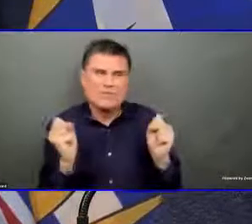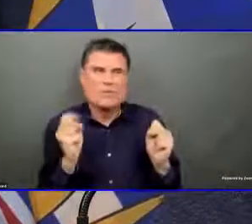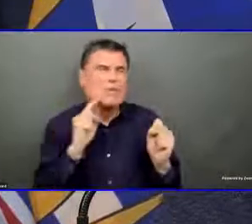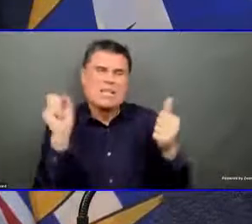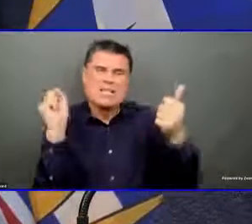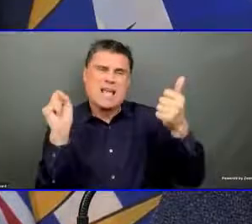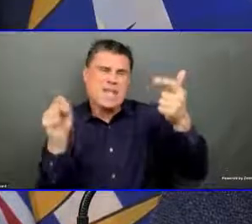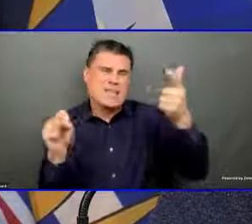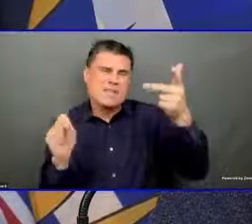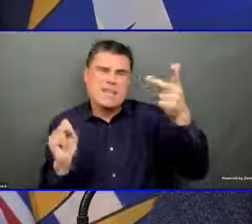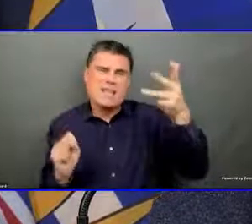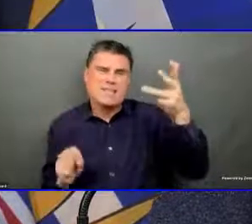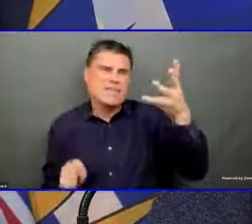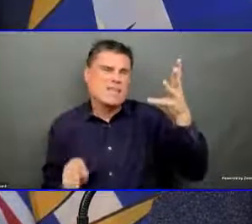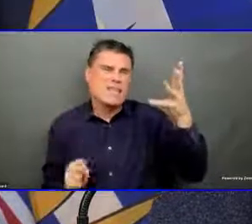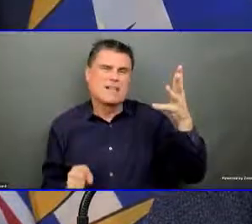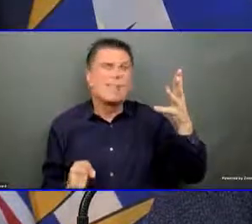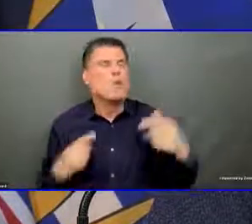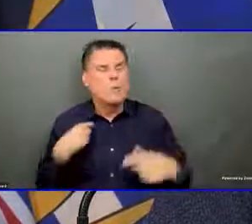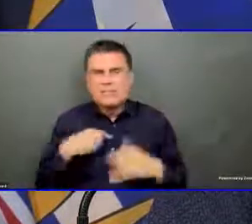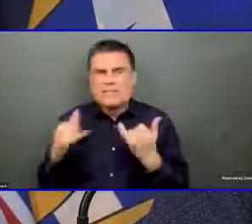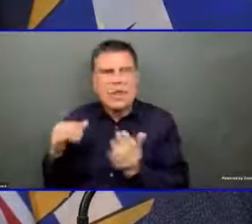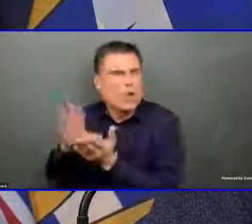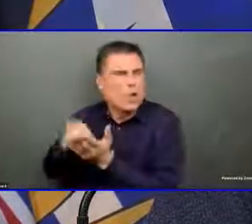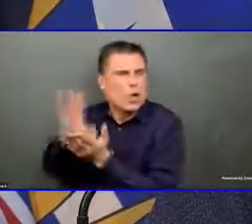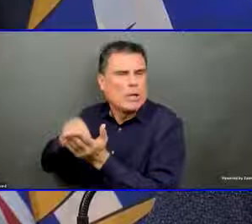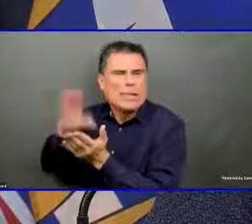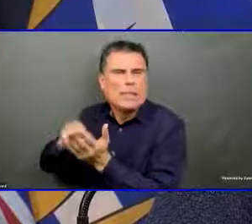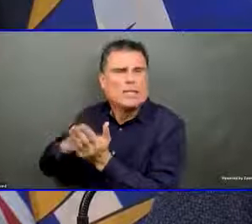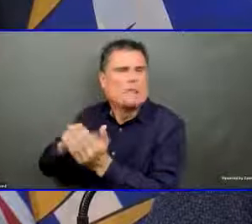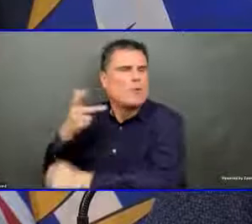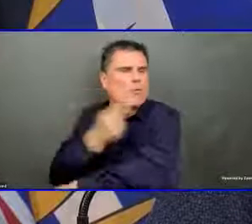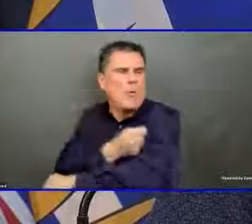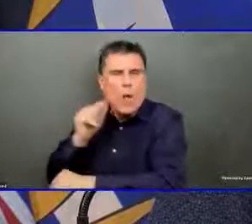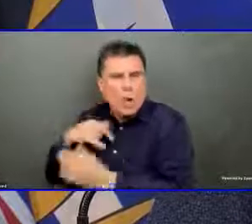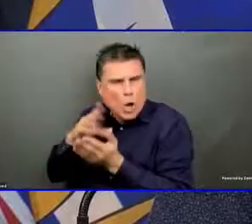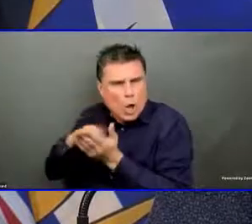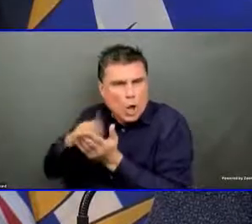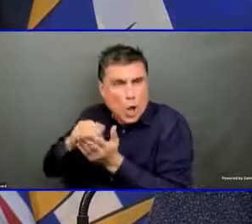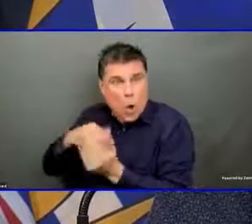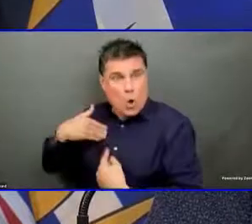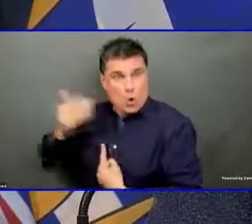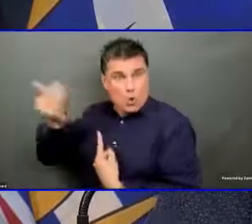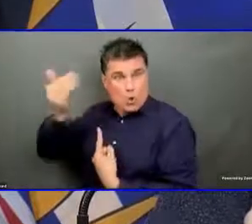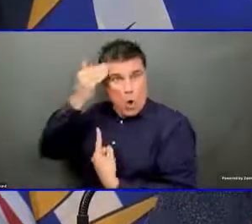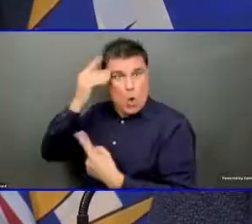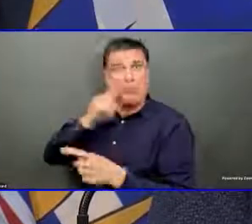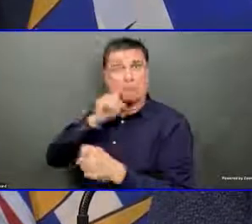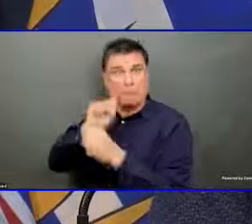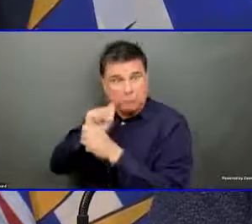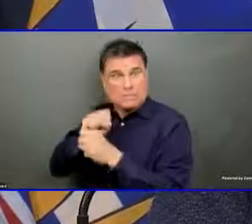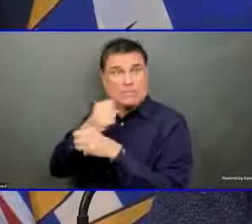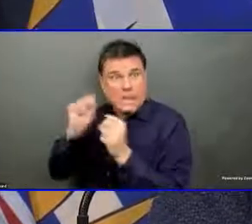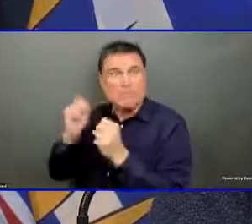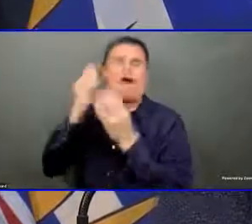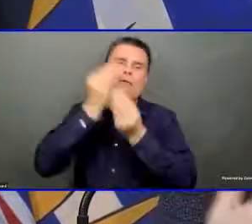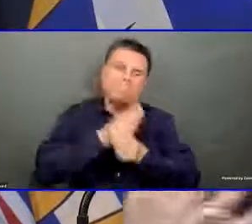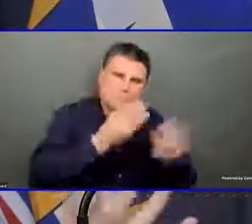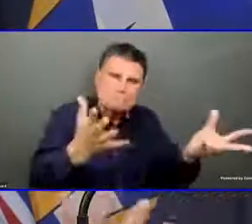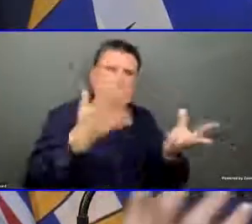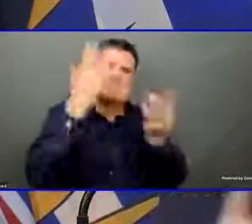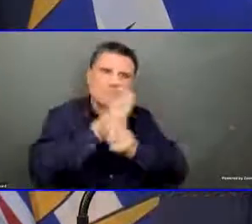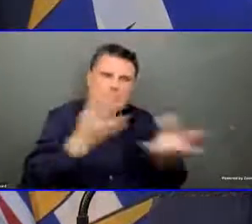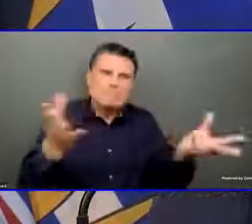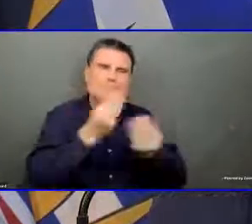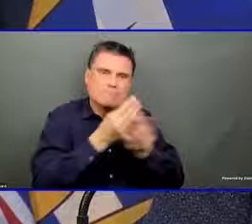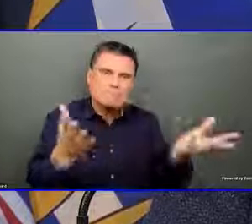these vaccines. And so I encourage all healthcare workers. It is important for all of us, for our own protection, but also